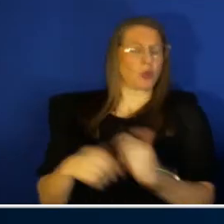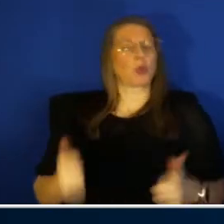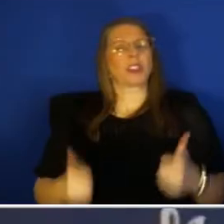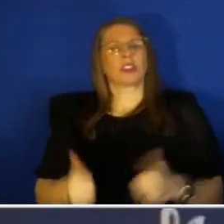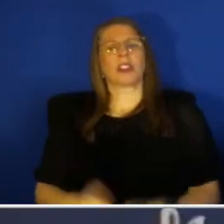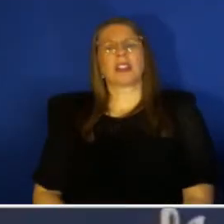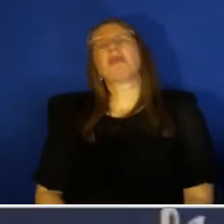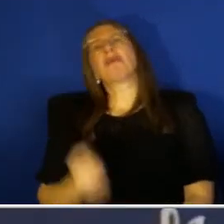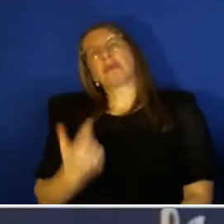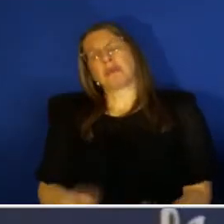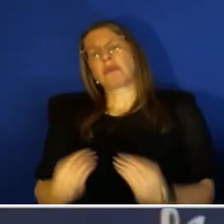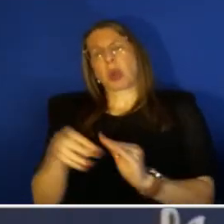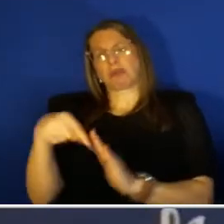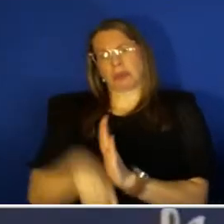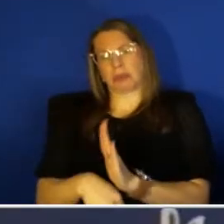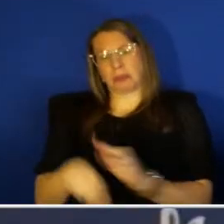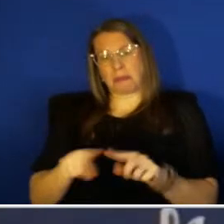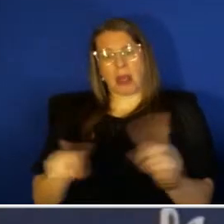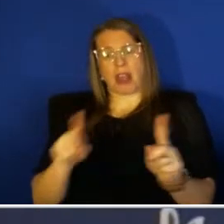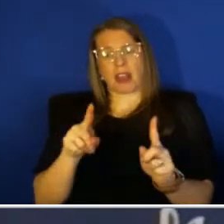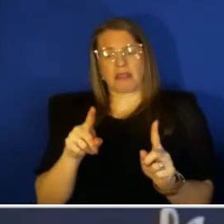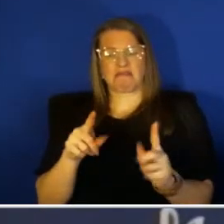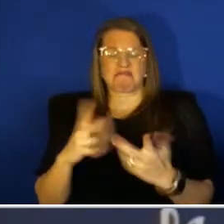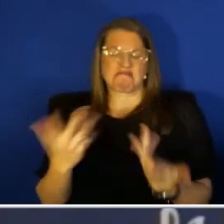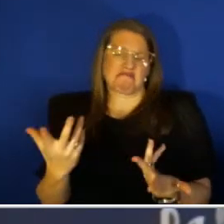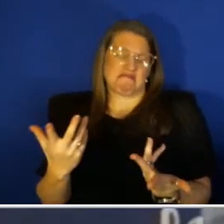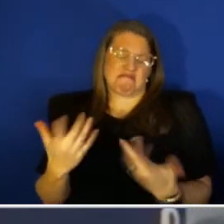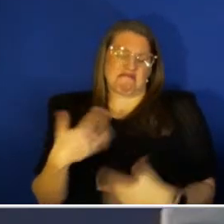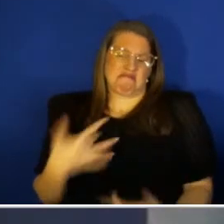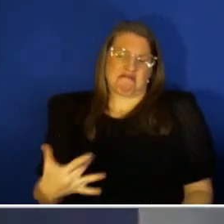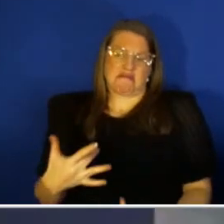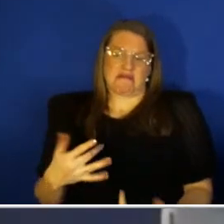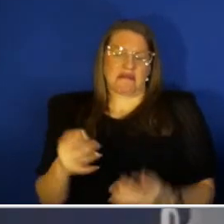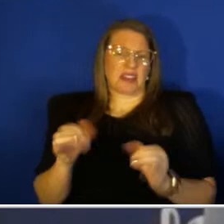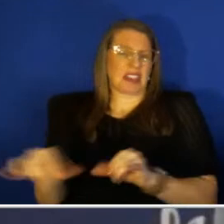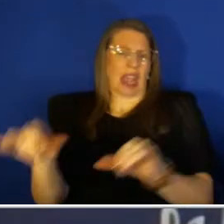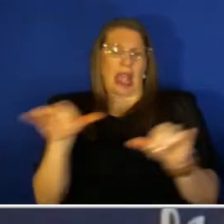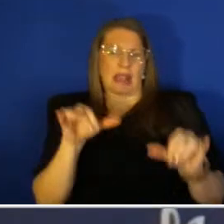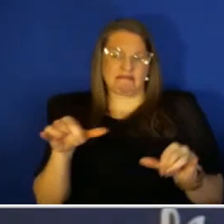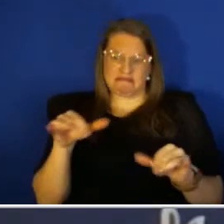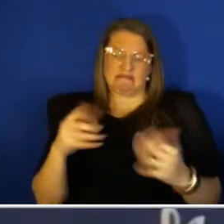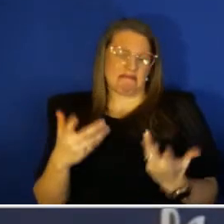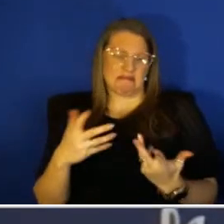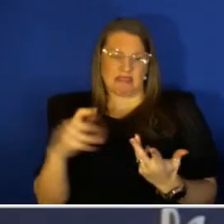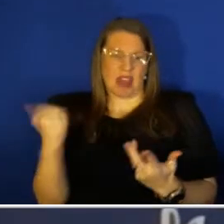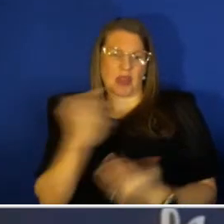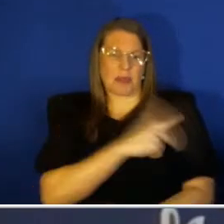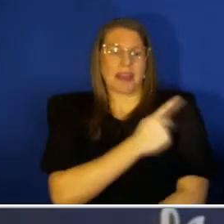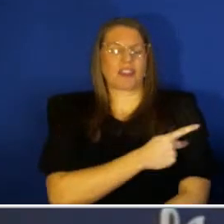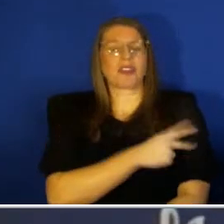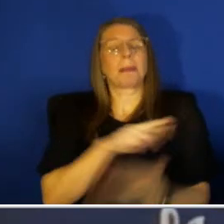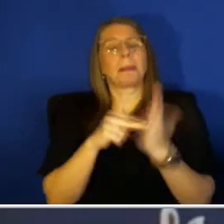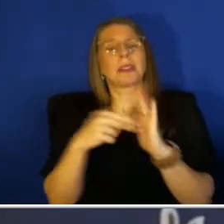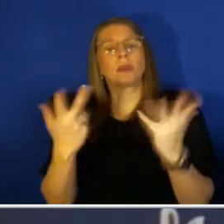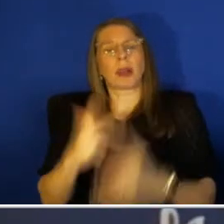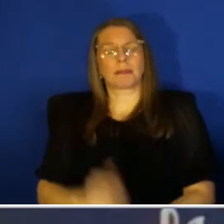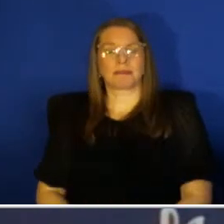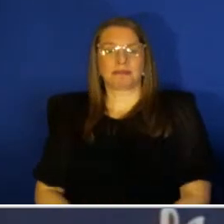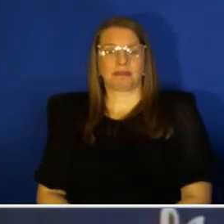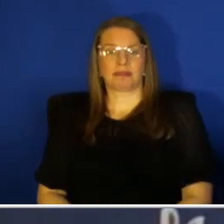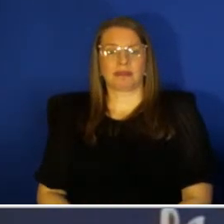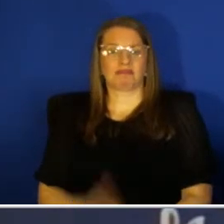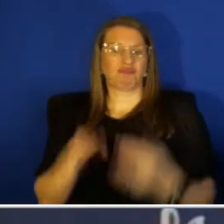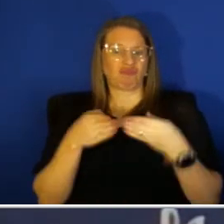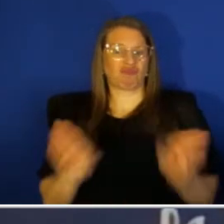They're a bit more intense, but for the most part, they're what everyone else gets. Meaning that you just get your